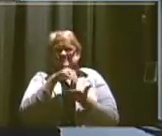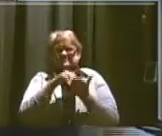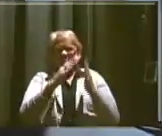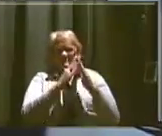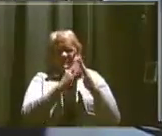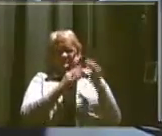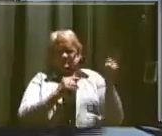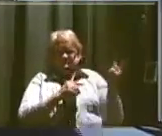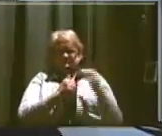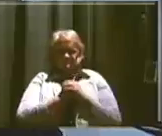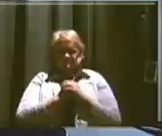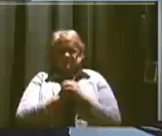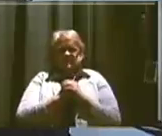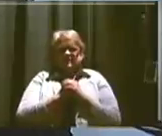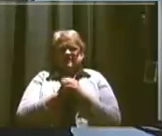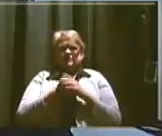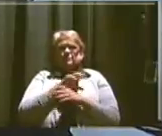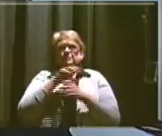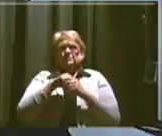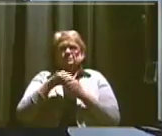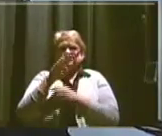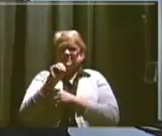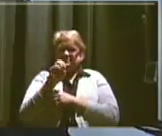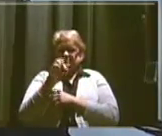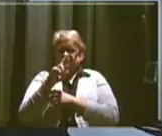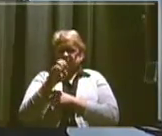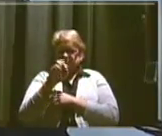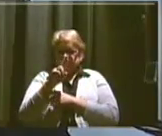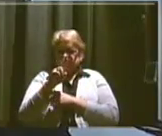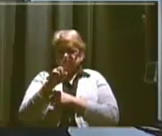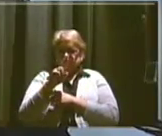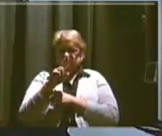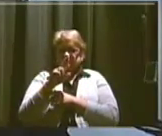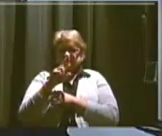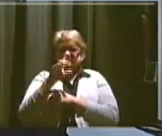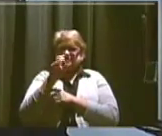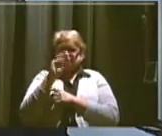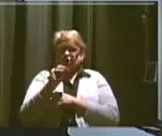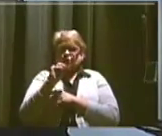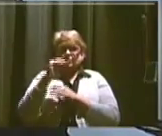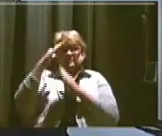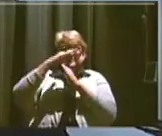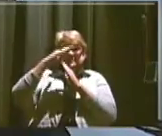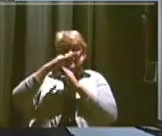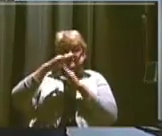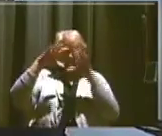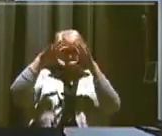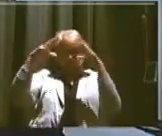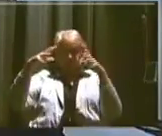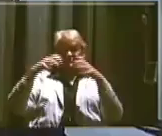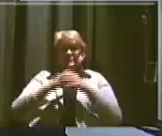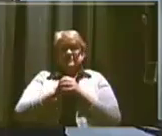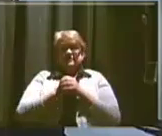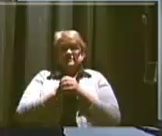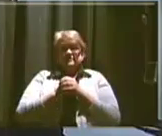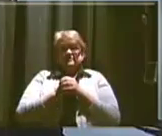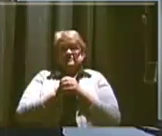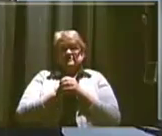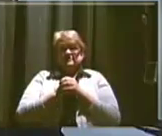which is the building with the big dome on the top, and we learn about how they run their business and stuff like that, because they do theirs through